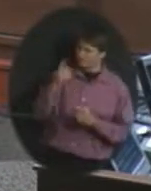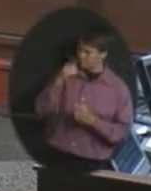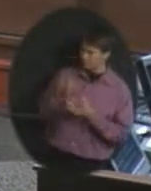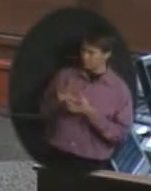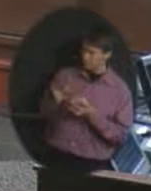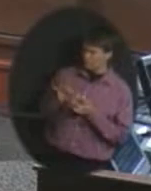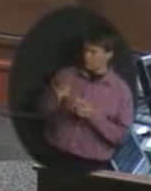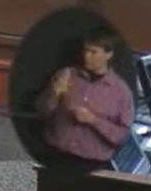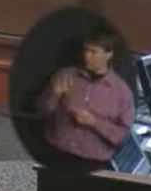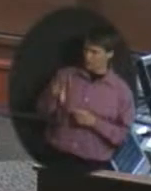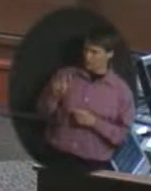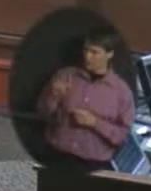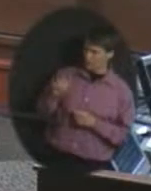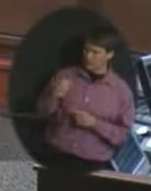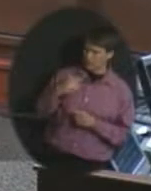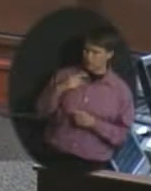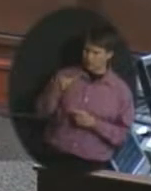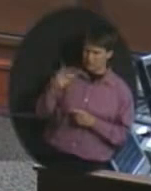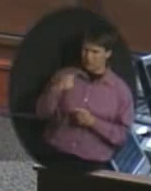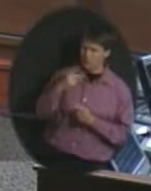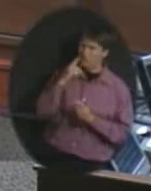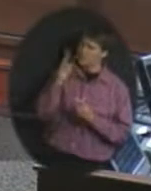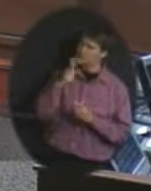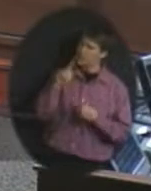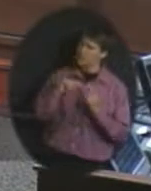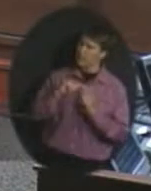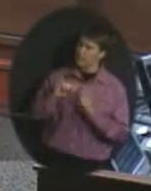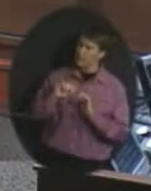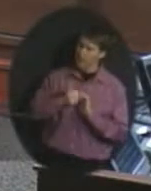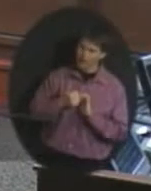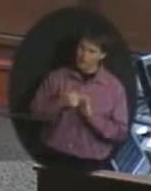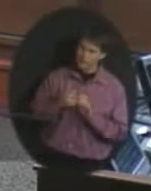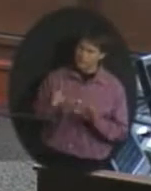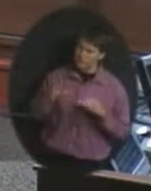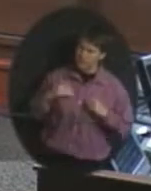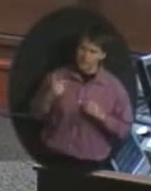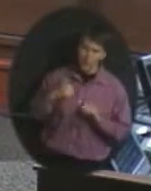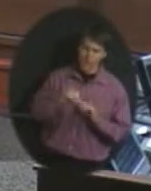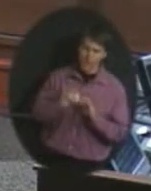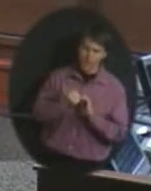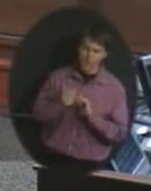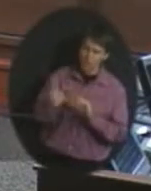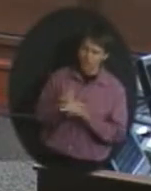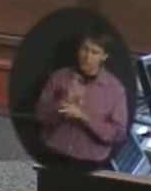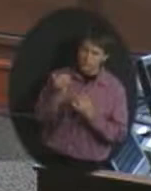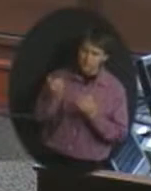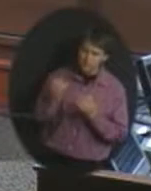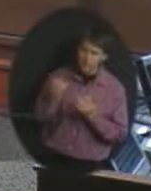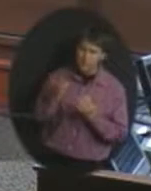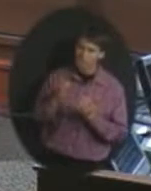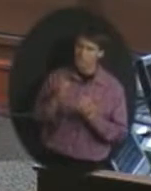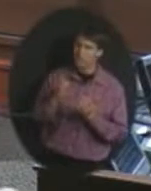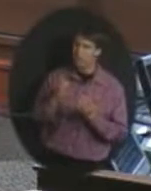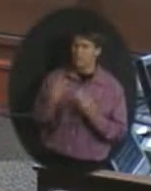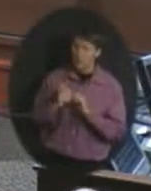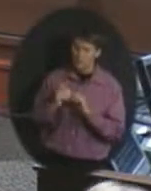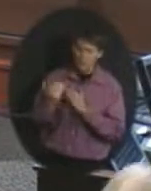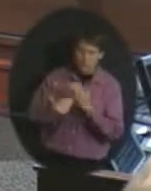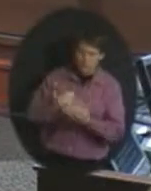second phase of this, the second one. Talk a little bit about how it's been accepted, how we're using them now, how well is it